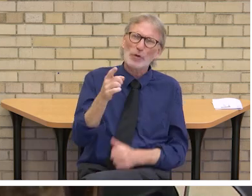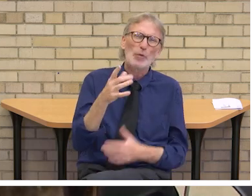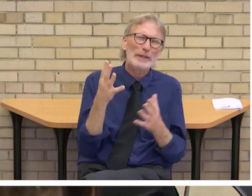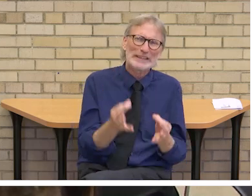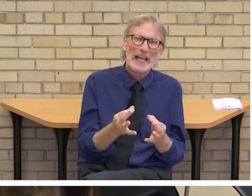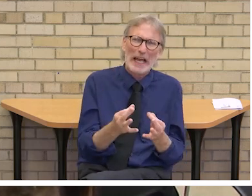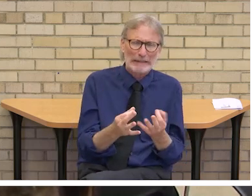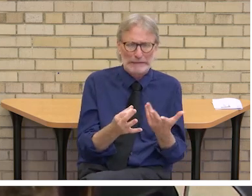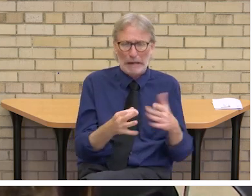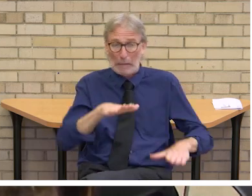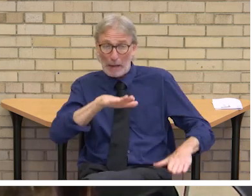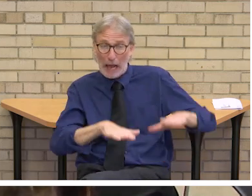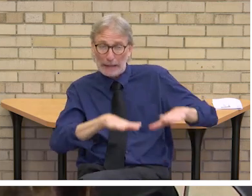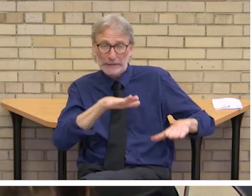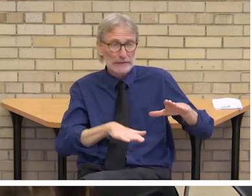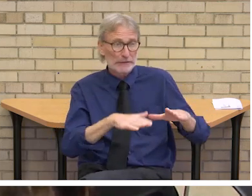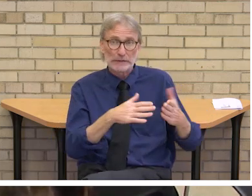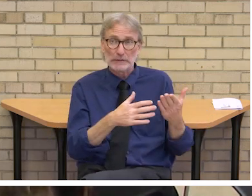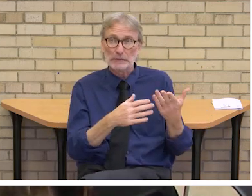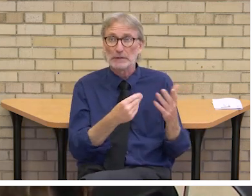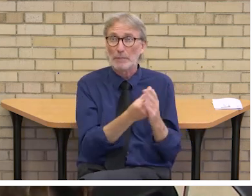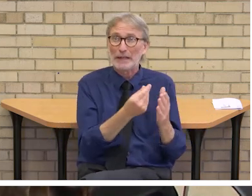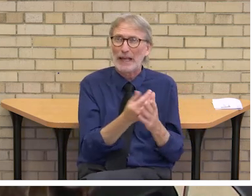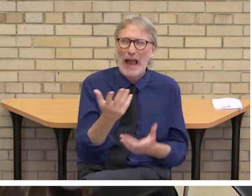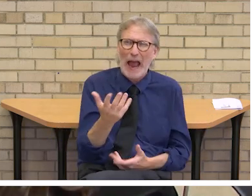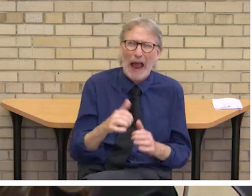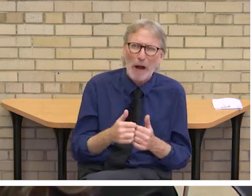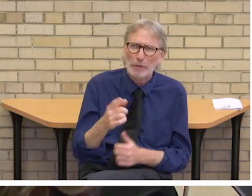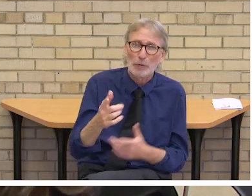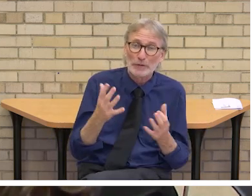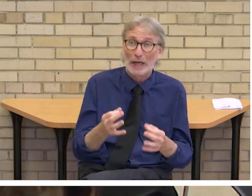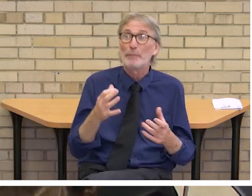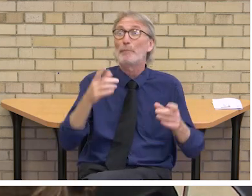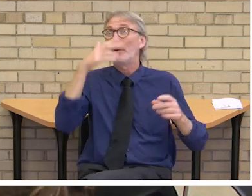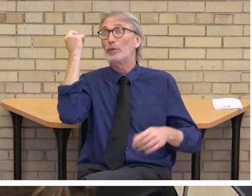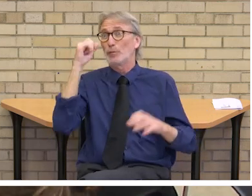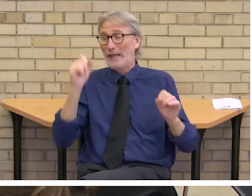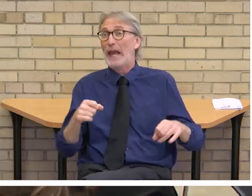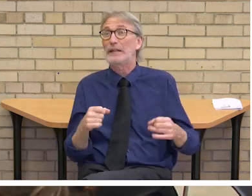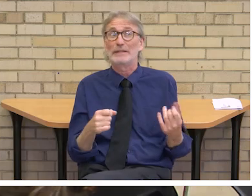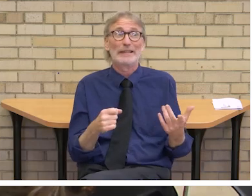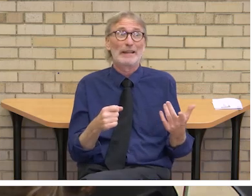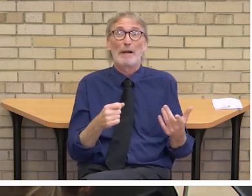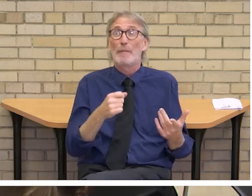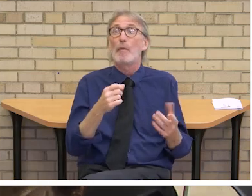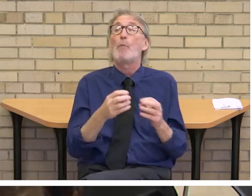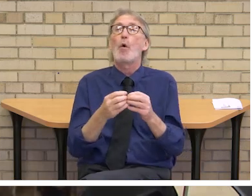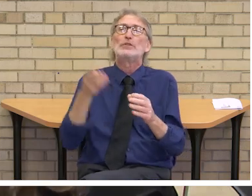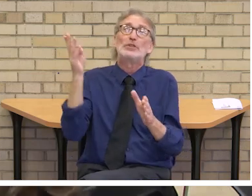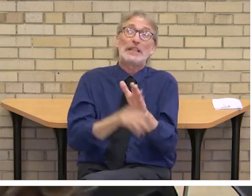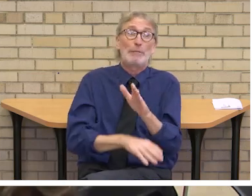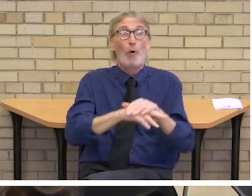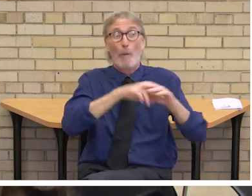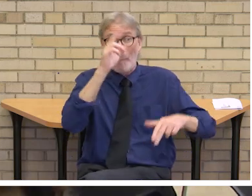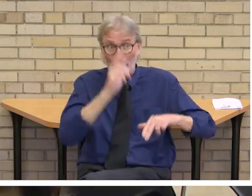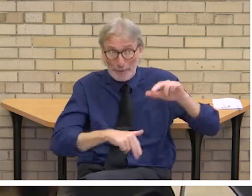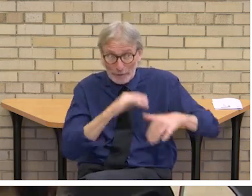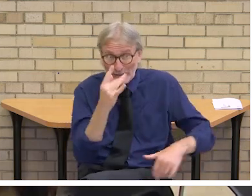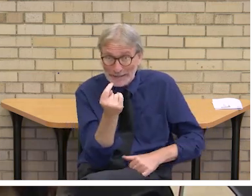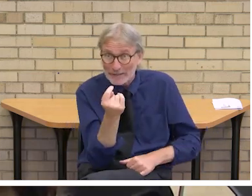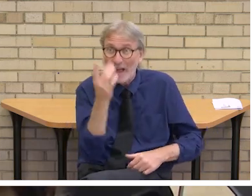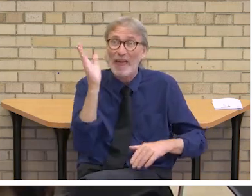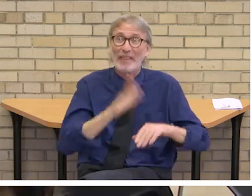we know that you can build a bridge in less than a year. It's been solved. So again, the folks